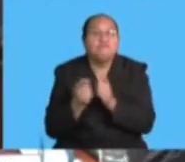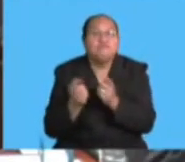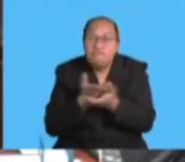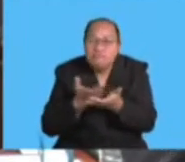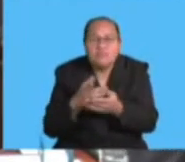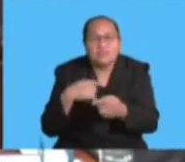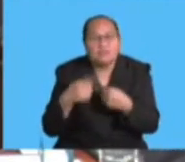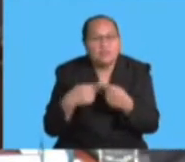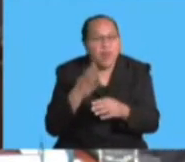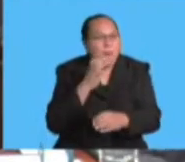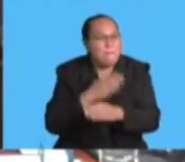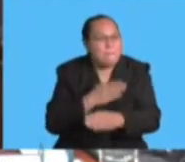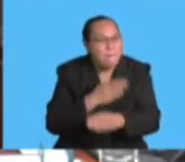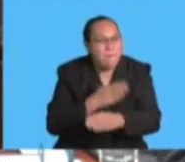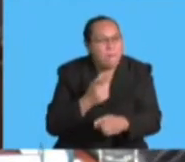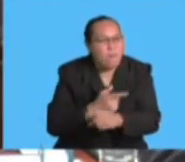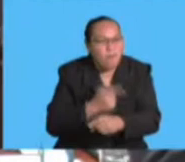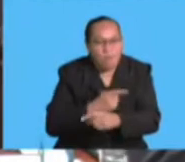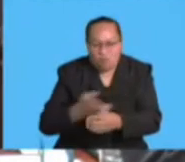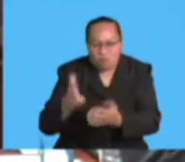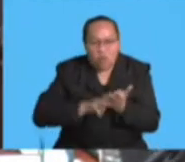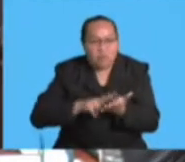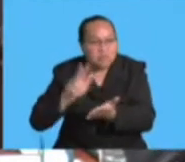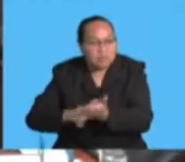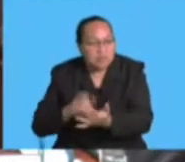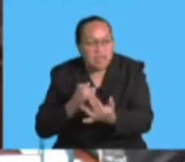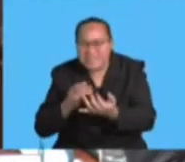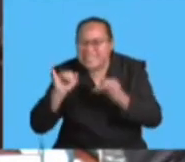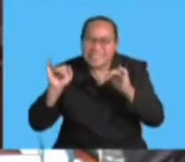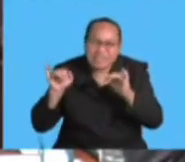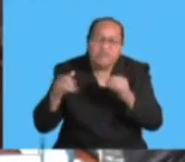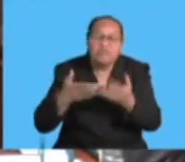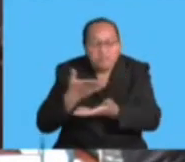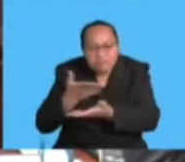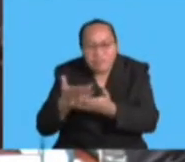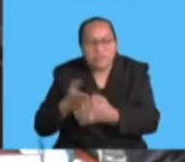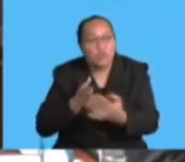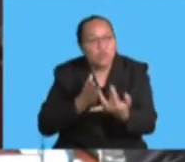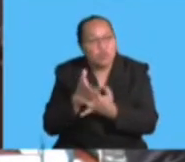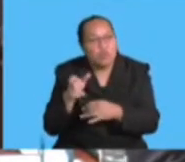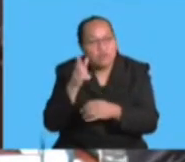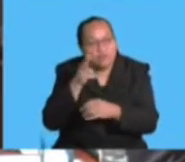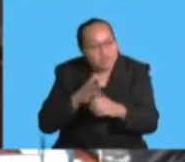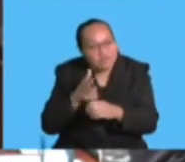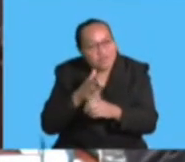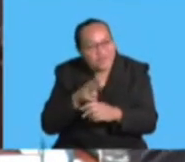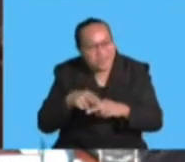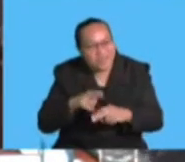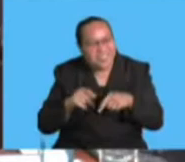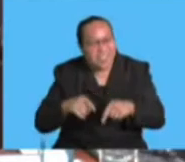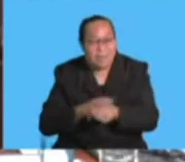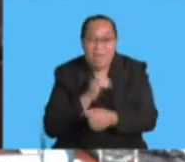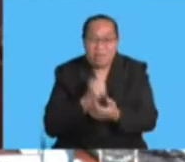employment contracts and employment-related matters through Film Fiji to ensure compliance to labor laws and better